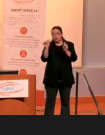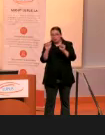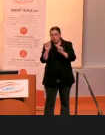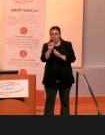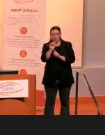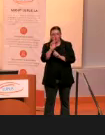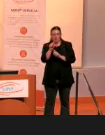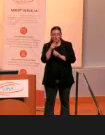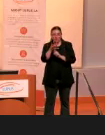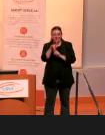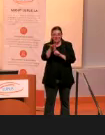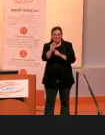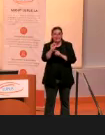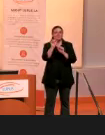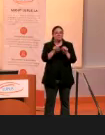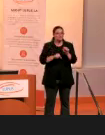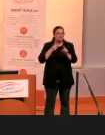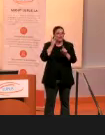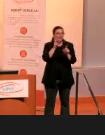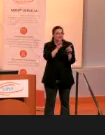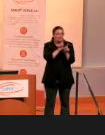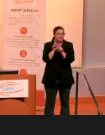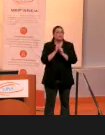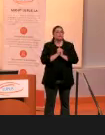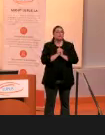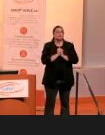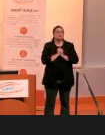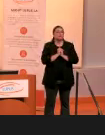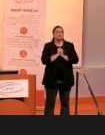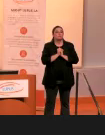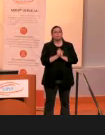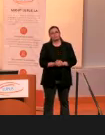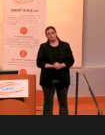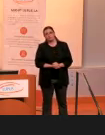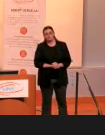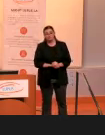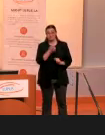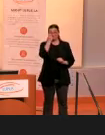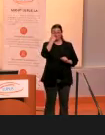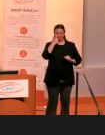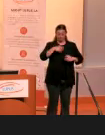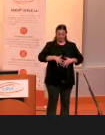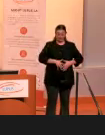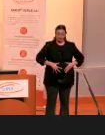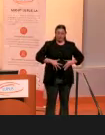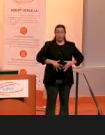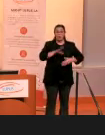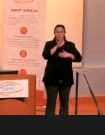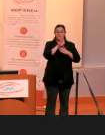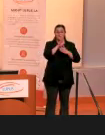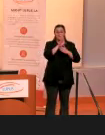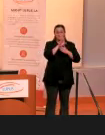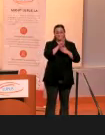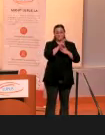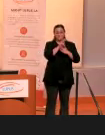suggests that the presence of gut bacteria is associated with greater activity,